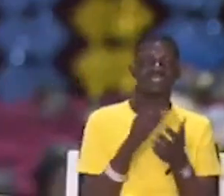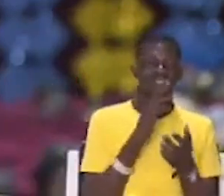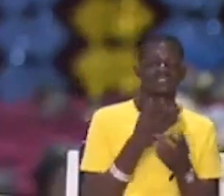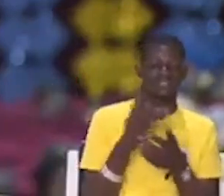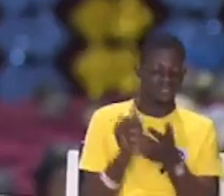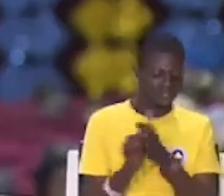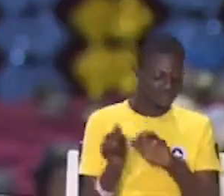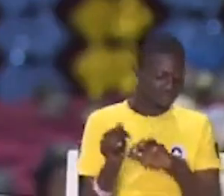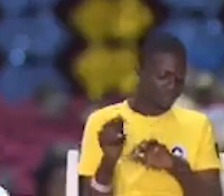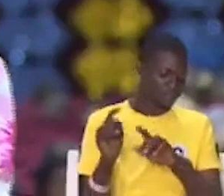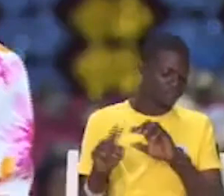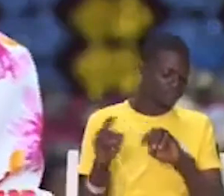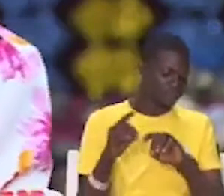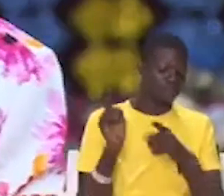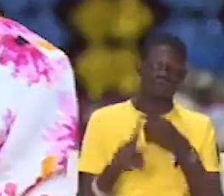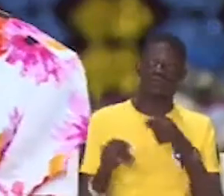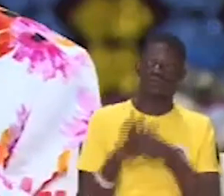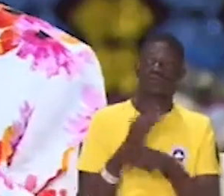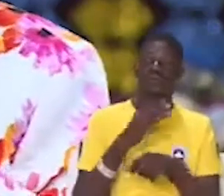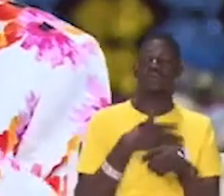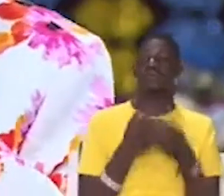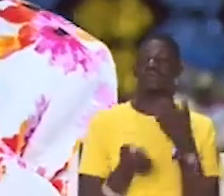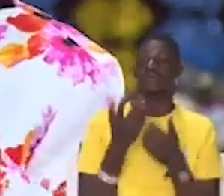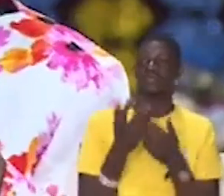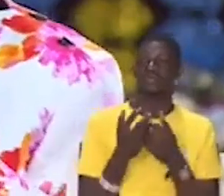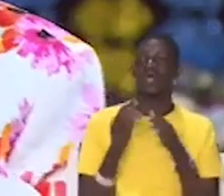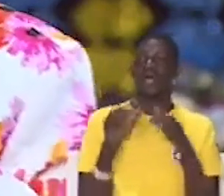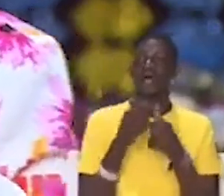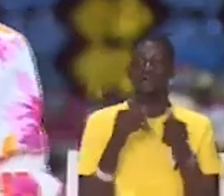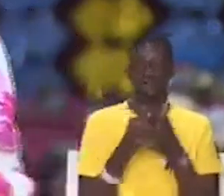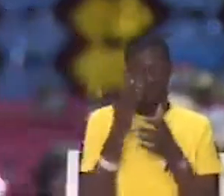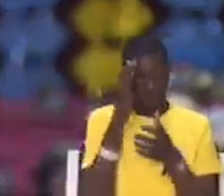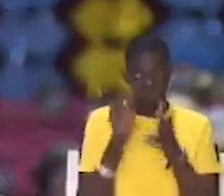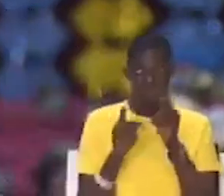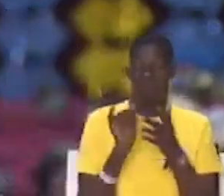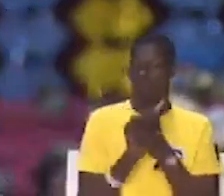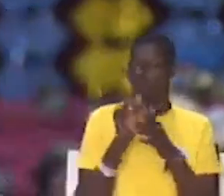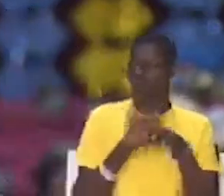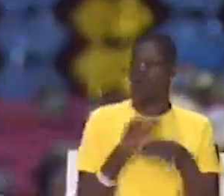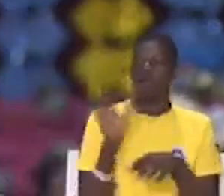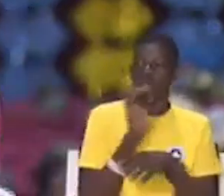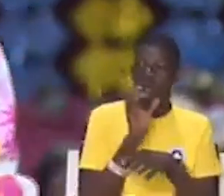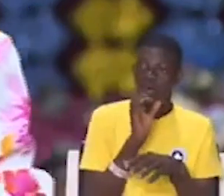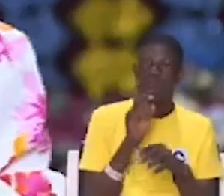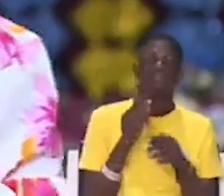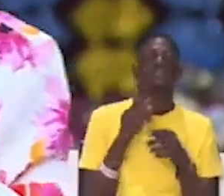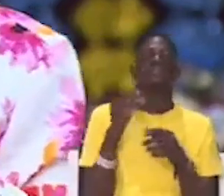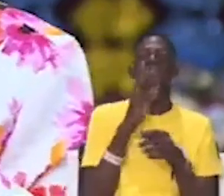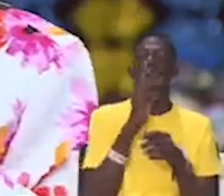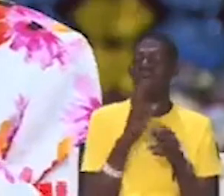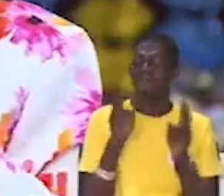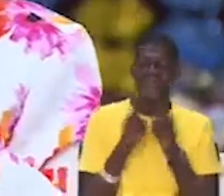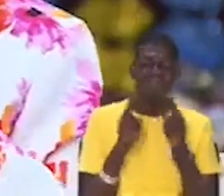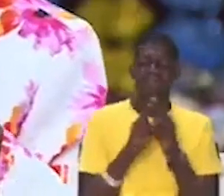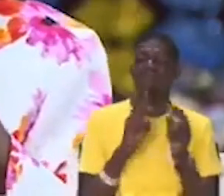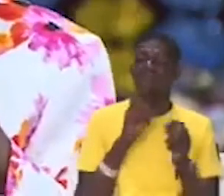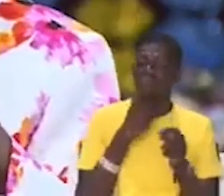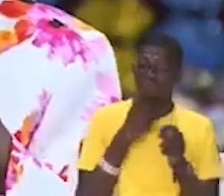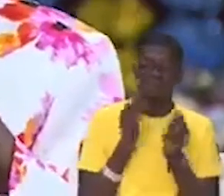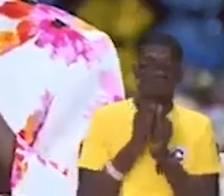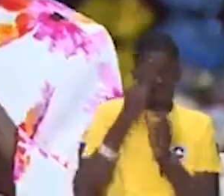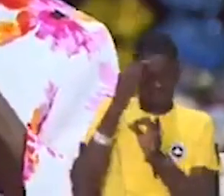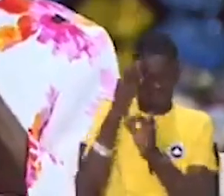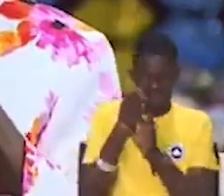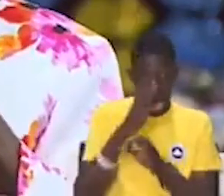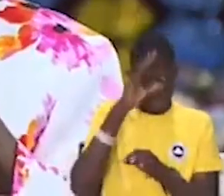the things that I did to refuel my fire. How do you know those who are on fire? They are resolute in their faith. They are men